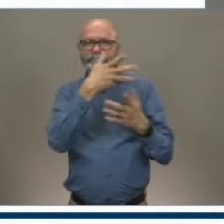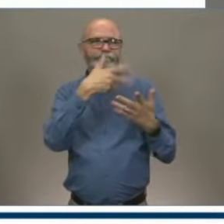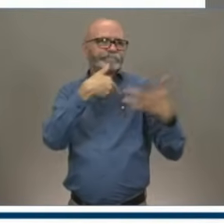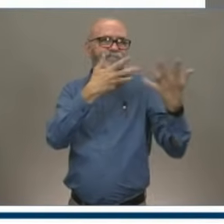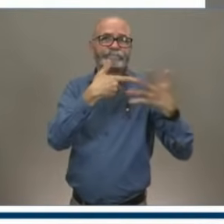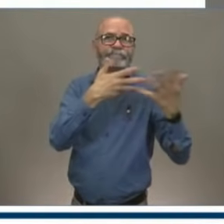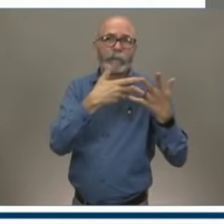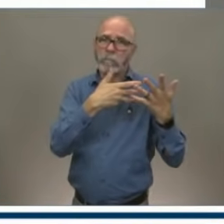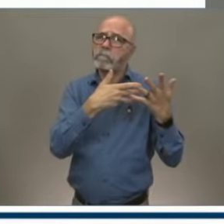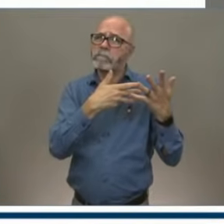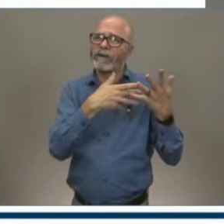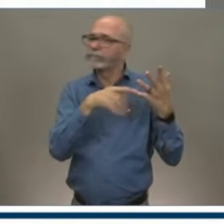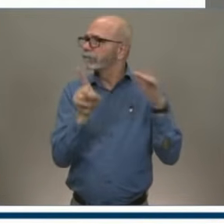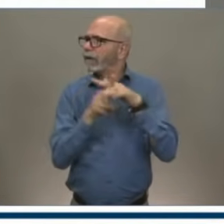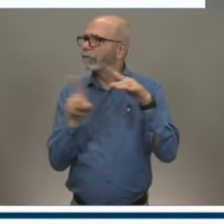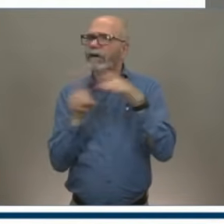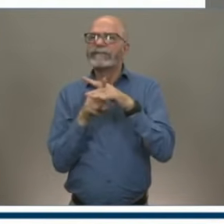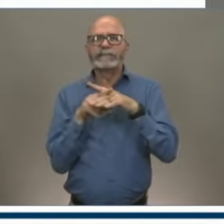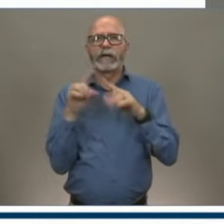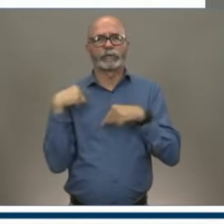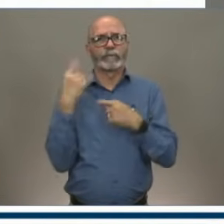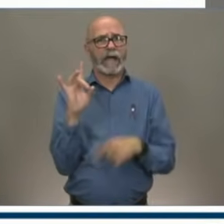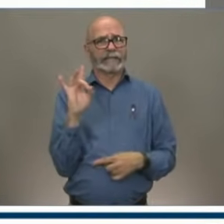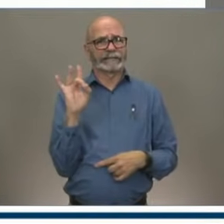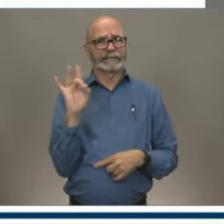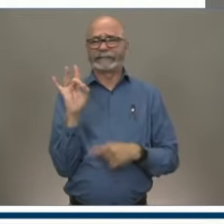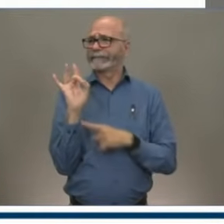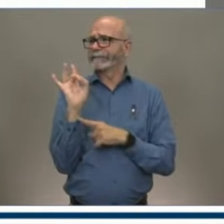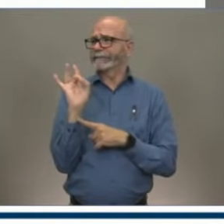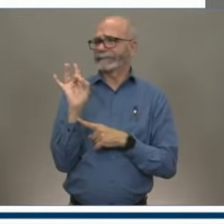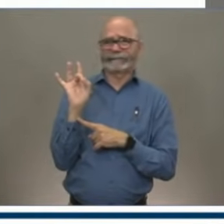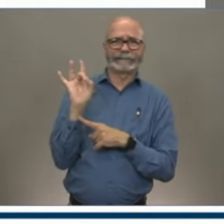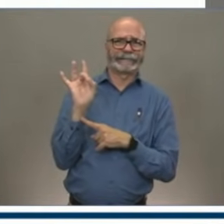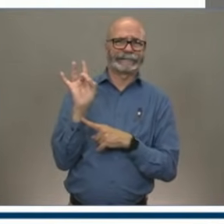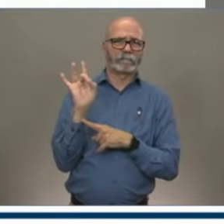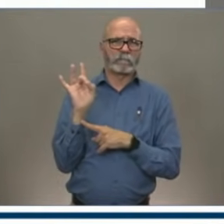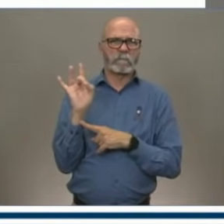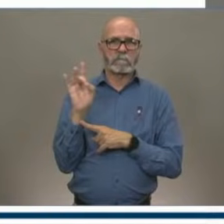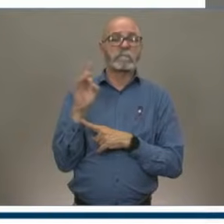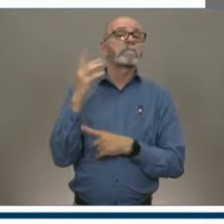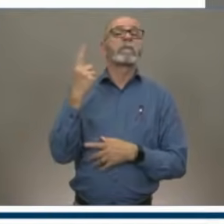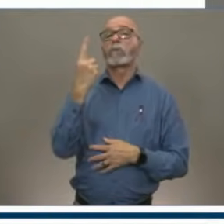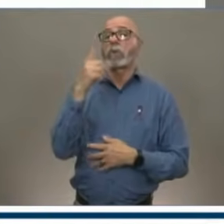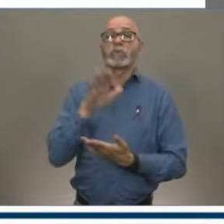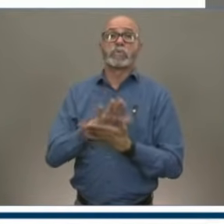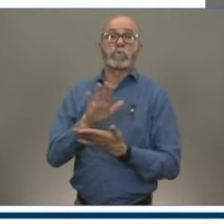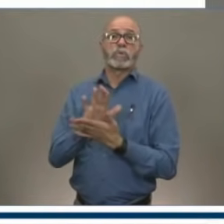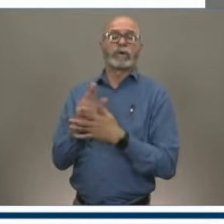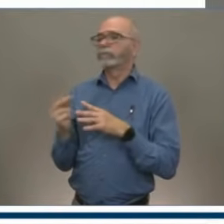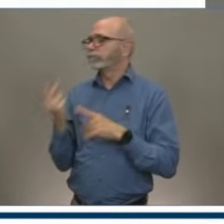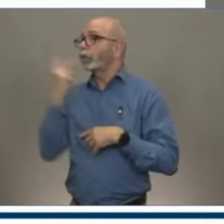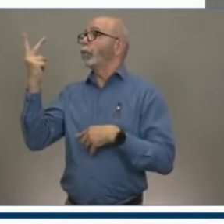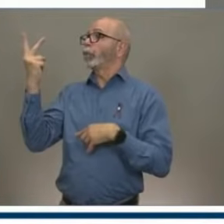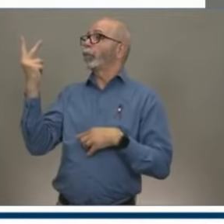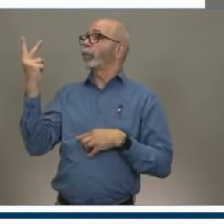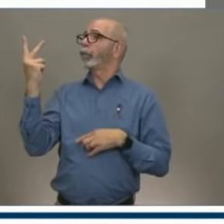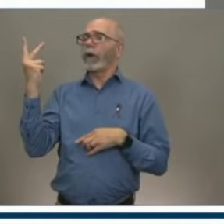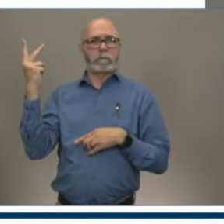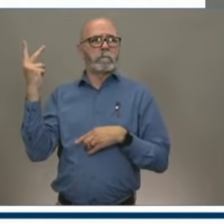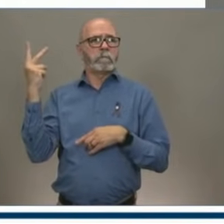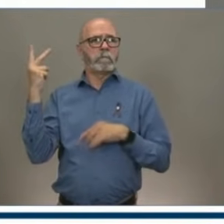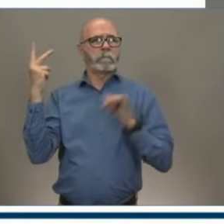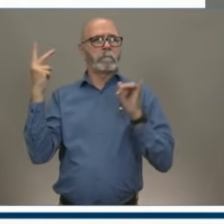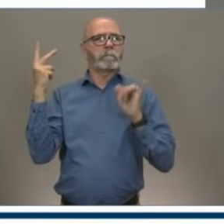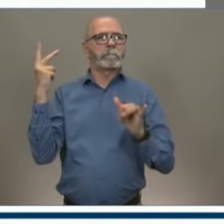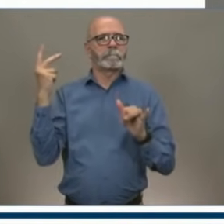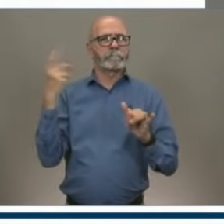in schools. In a couple of cases, there's been 2 cases in a school. But we haven't seen, we've done a lot of testing